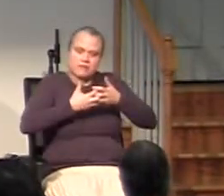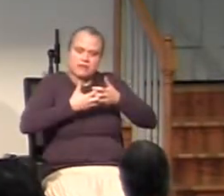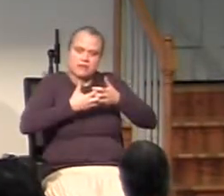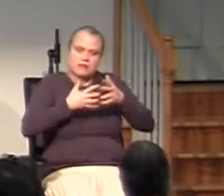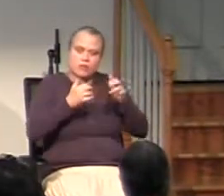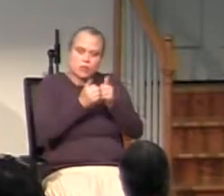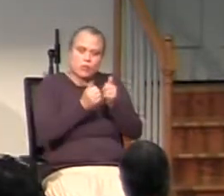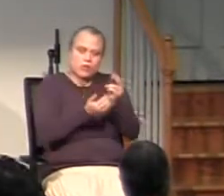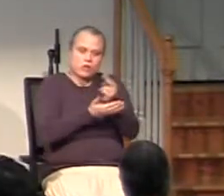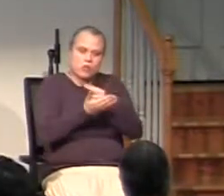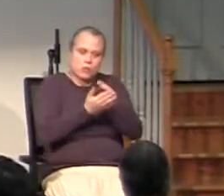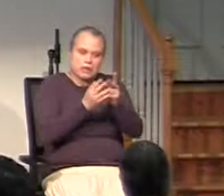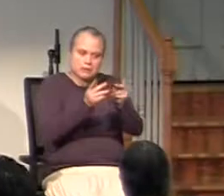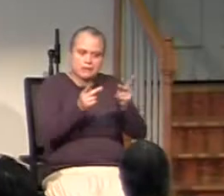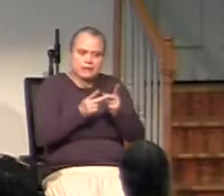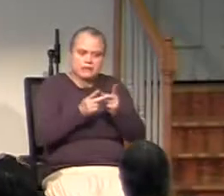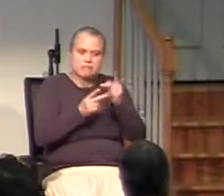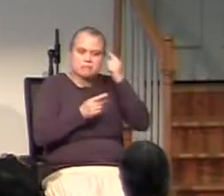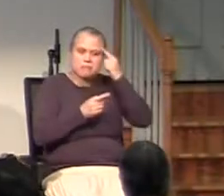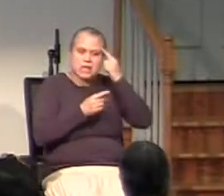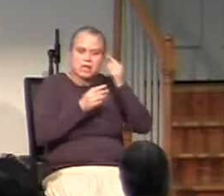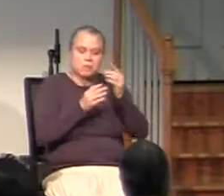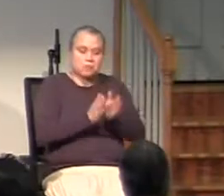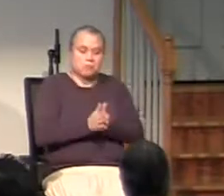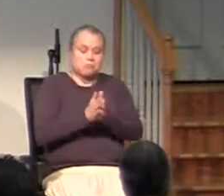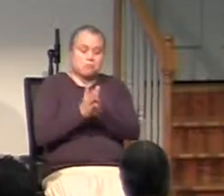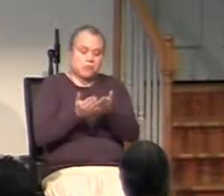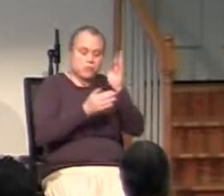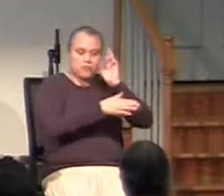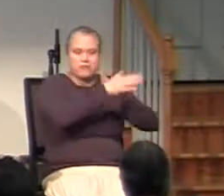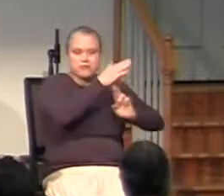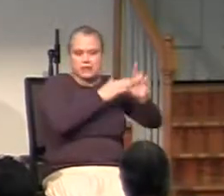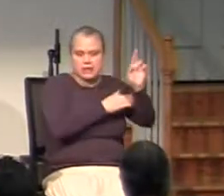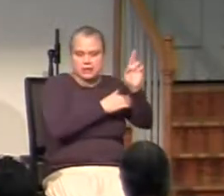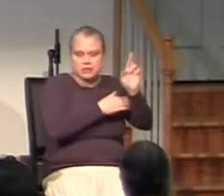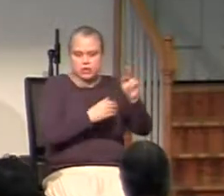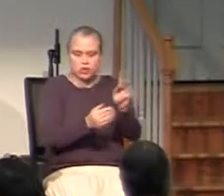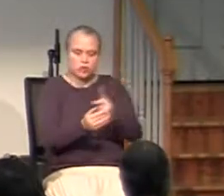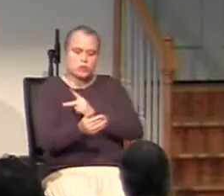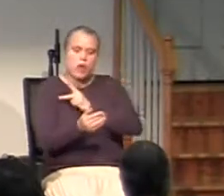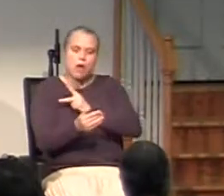Think of the book of Revelation. There are other places too, the Psalms.